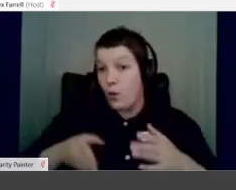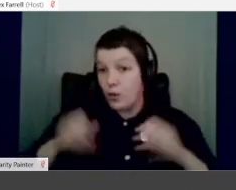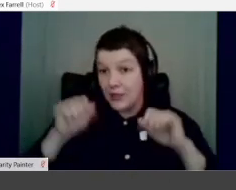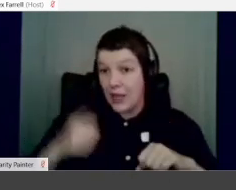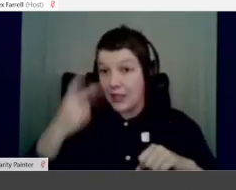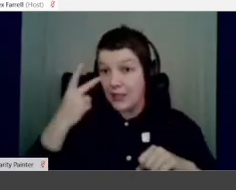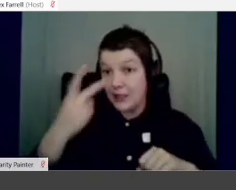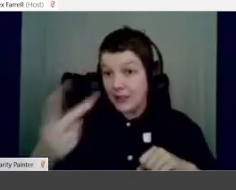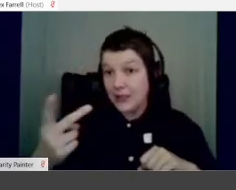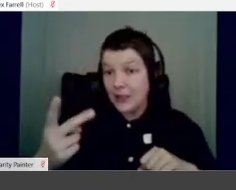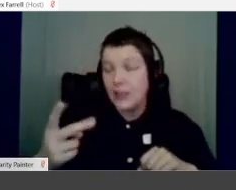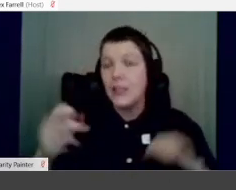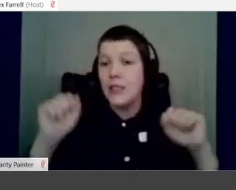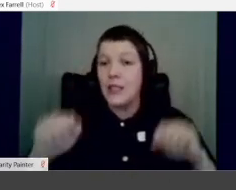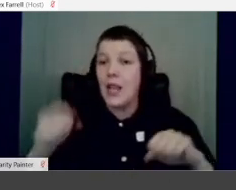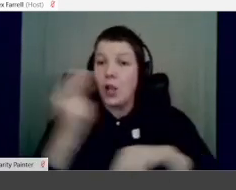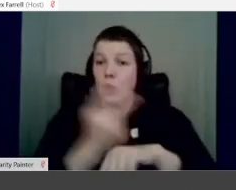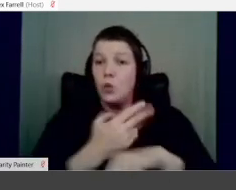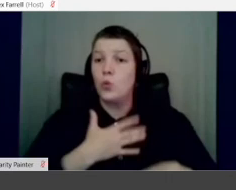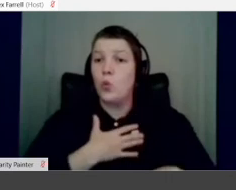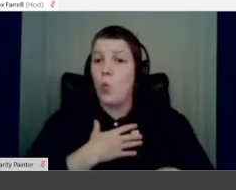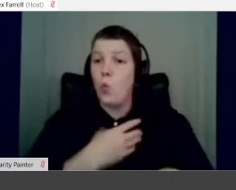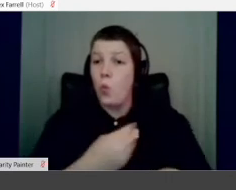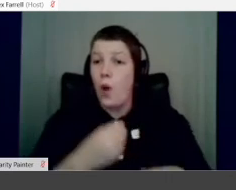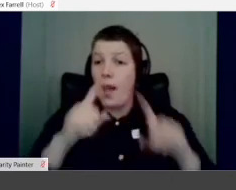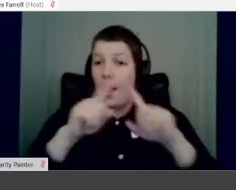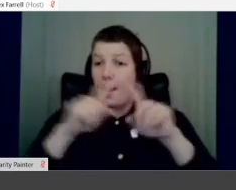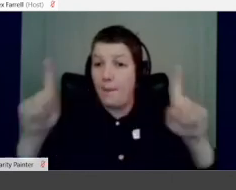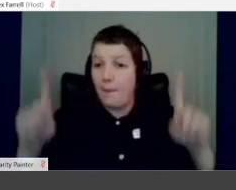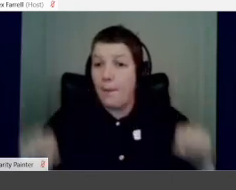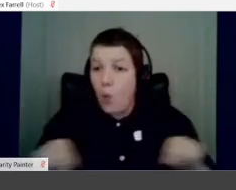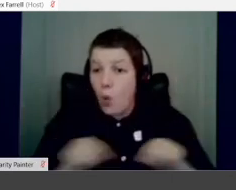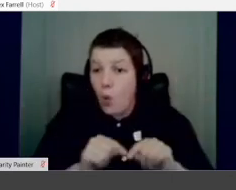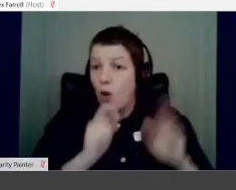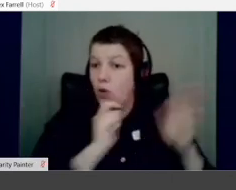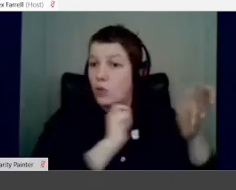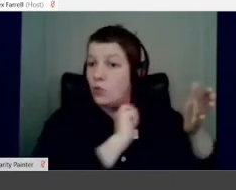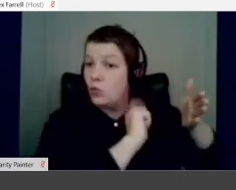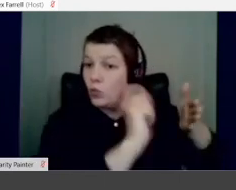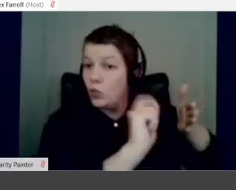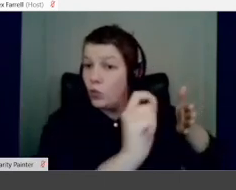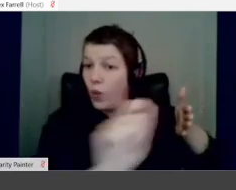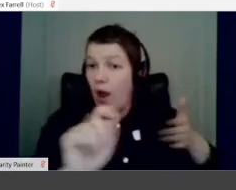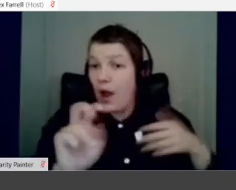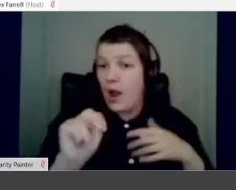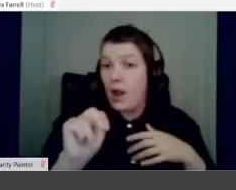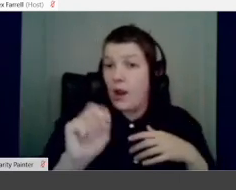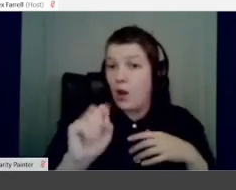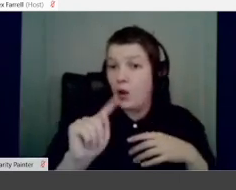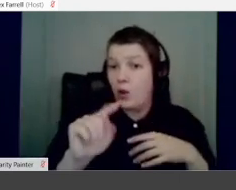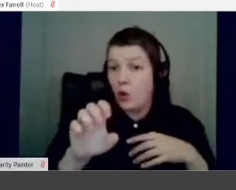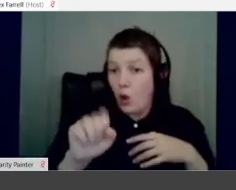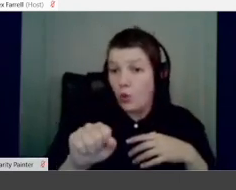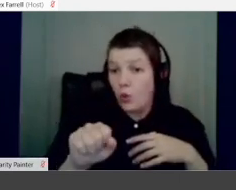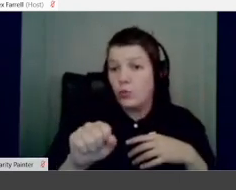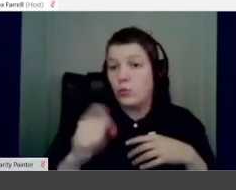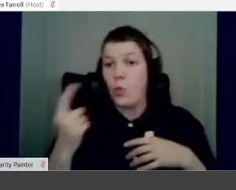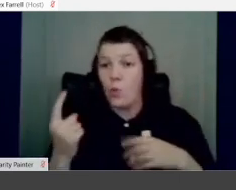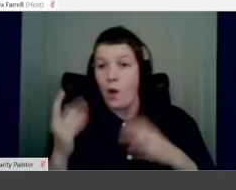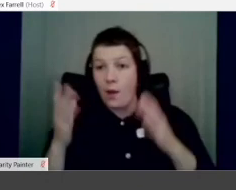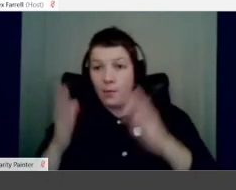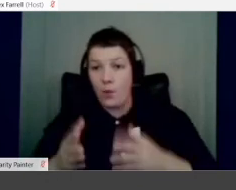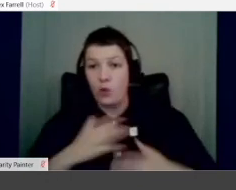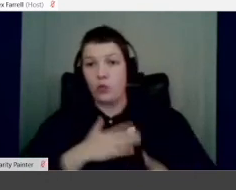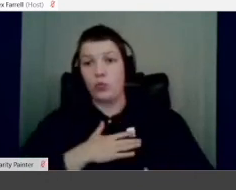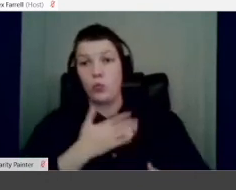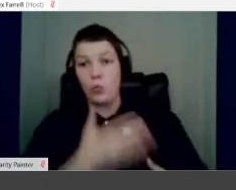whiteboard and write out the notes, and someone take notes. You can use, if you're in an online space, or even if you were in person, you could